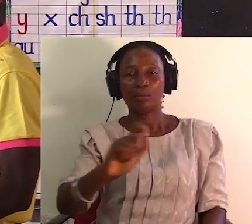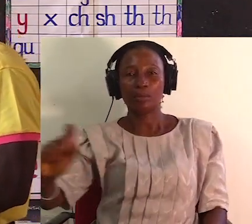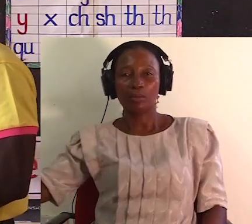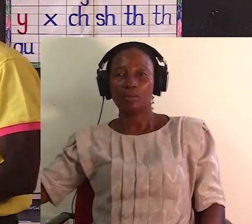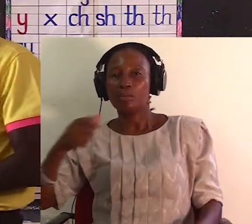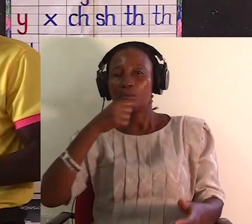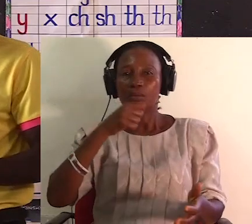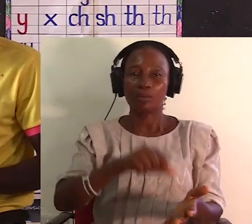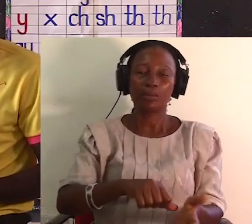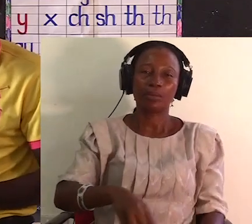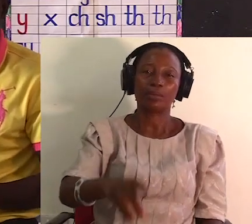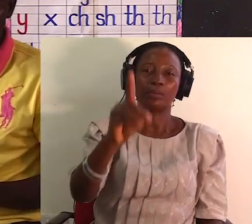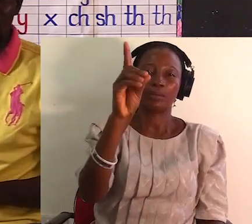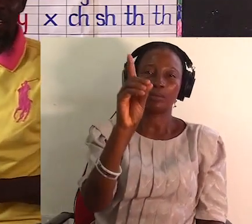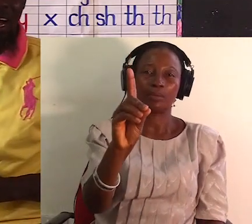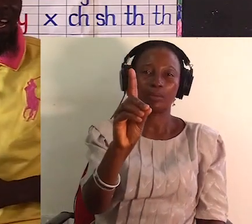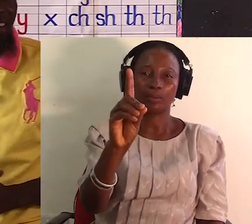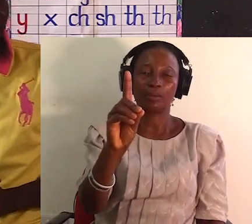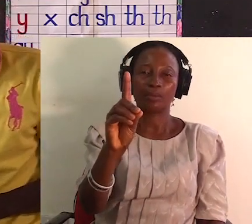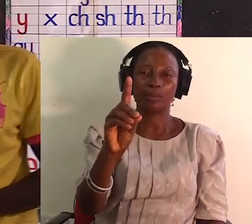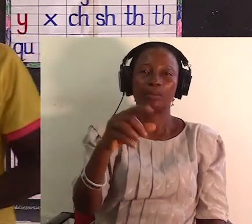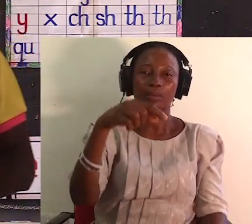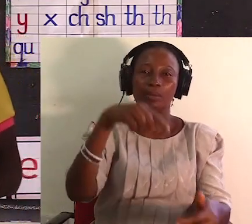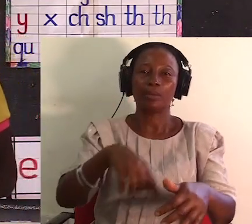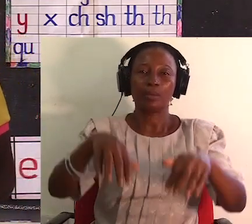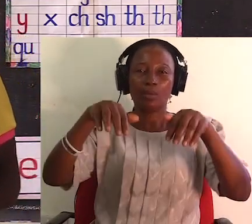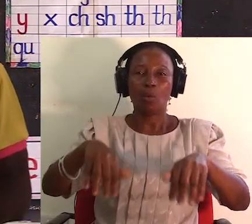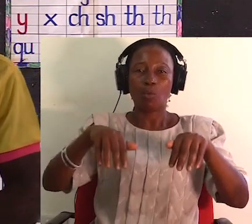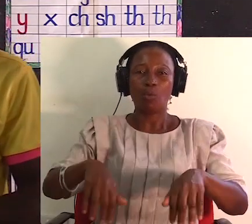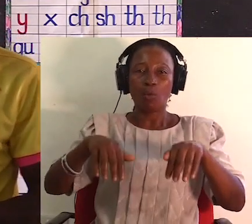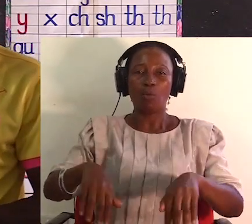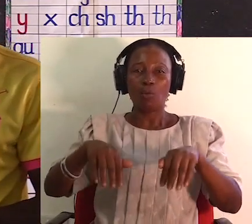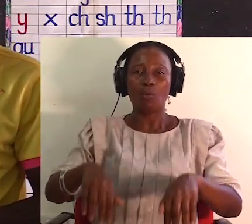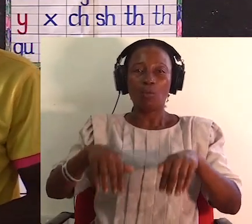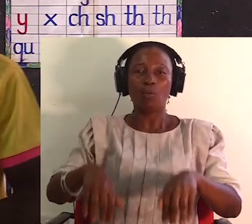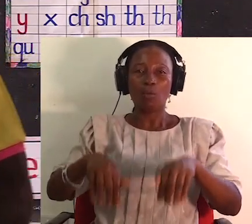write the letter sound D, as in dog.